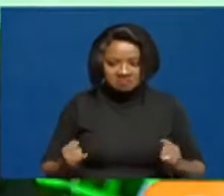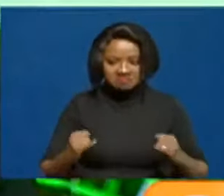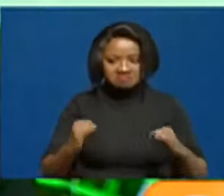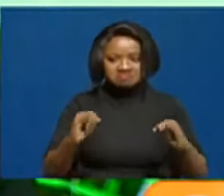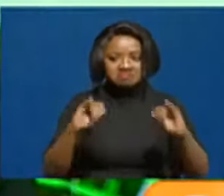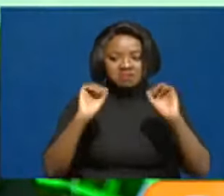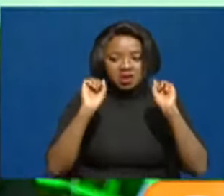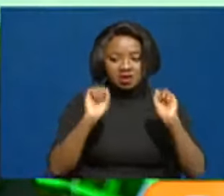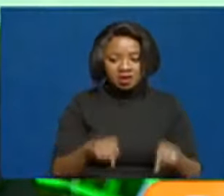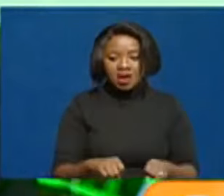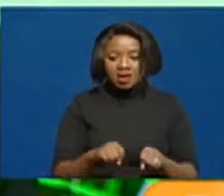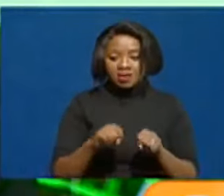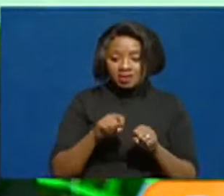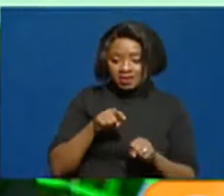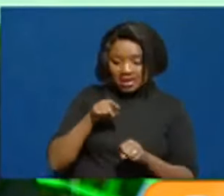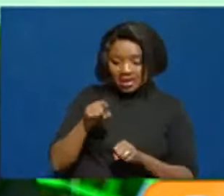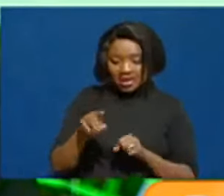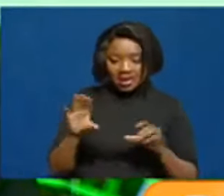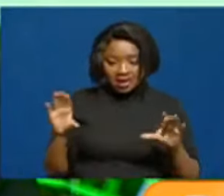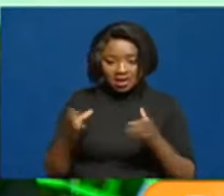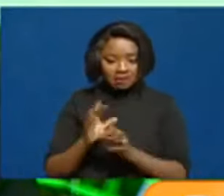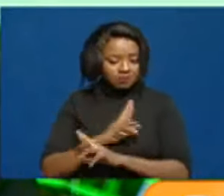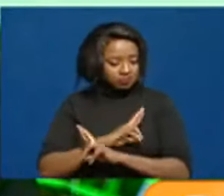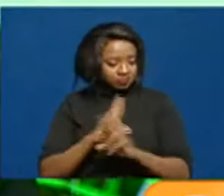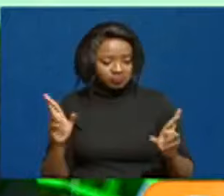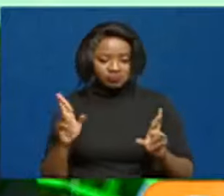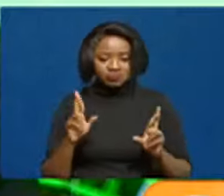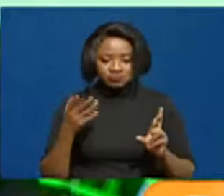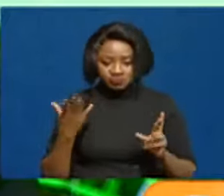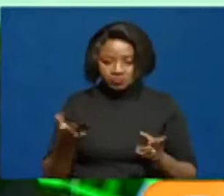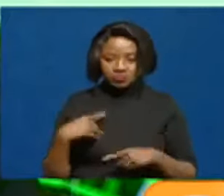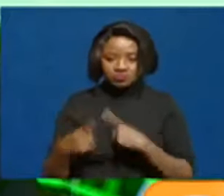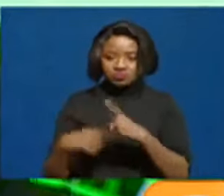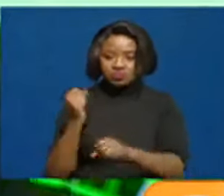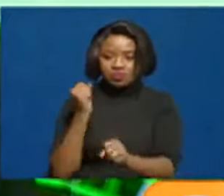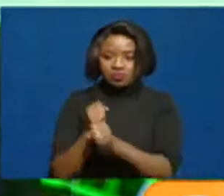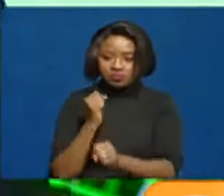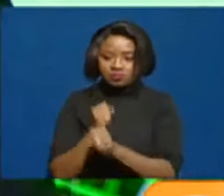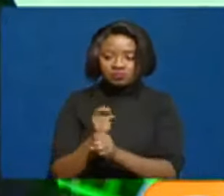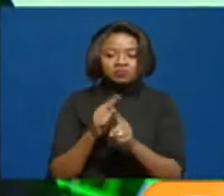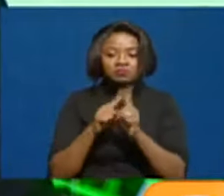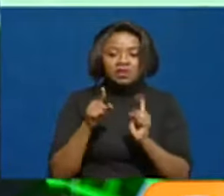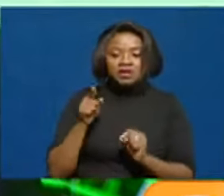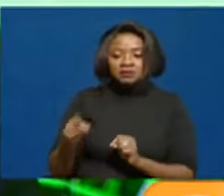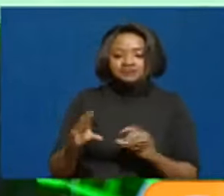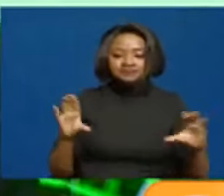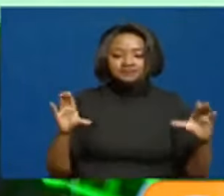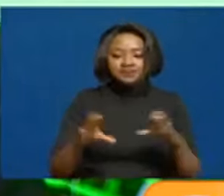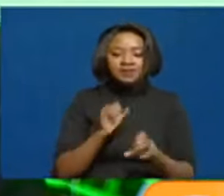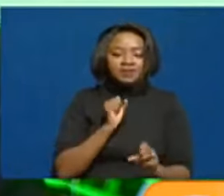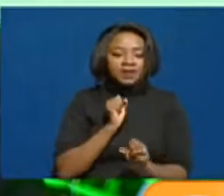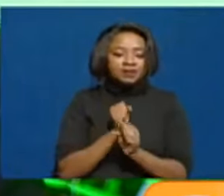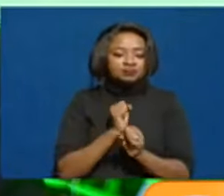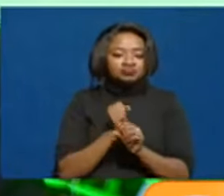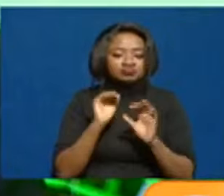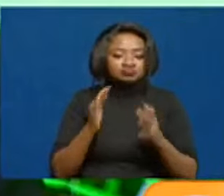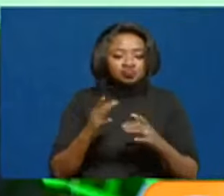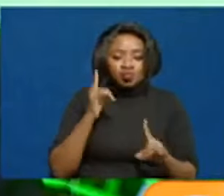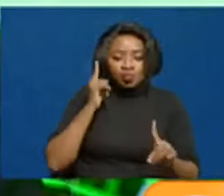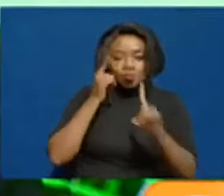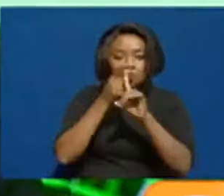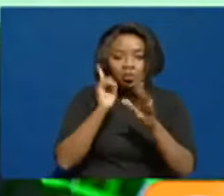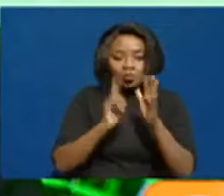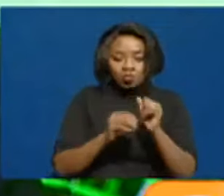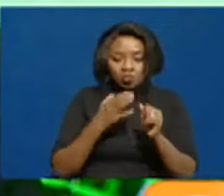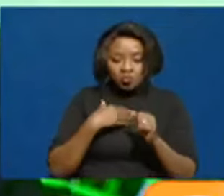that that company is in force and it's ready and it is running. Now, what this company is doing is to